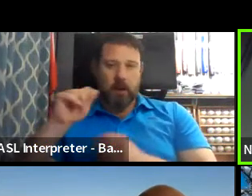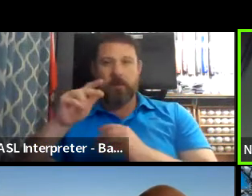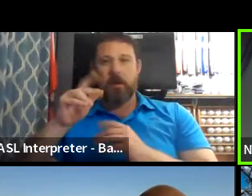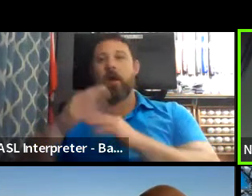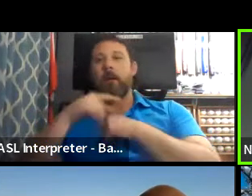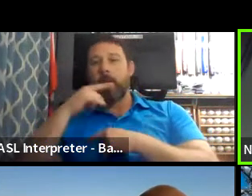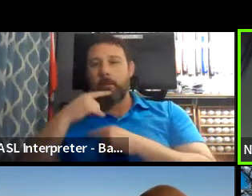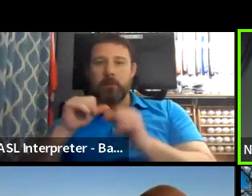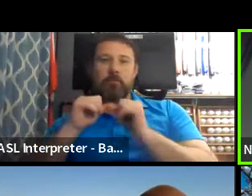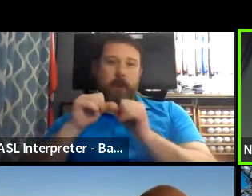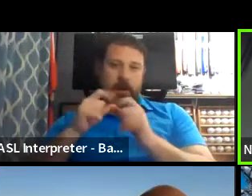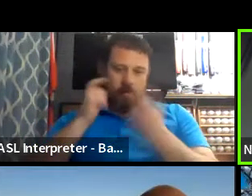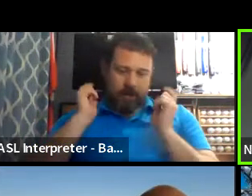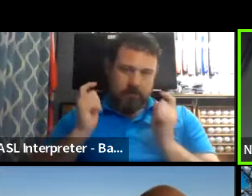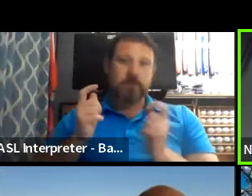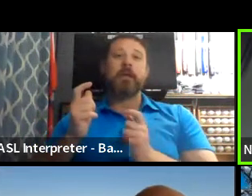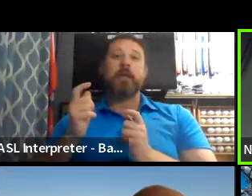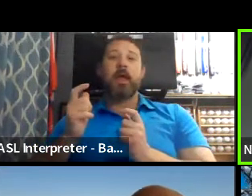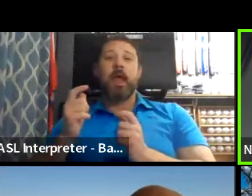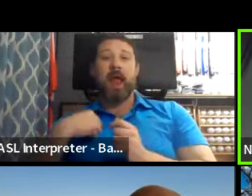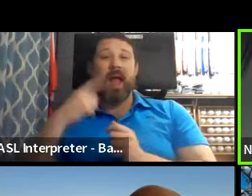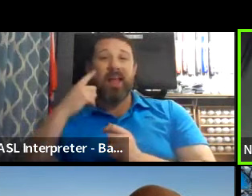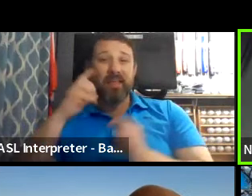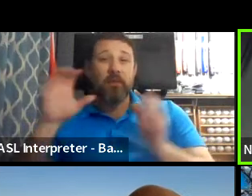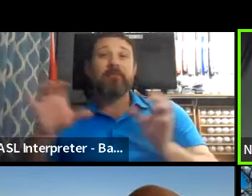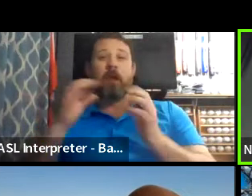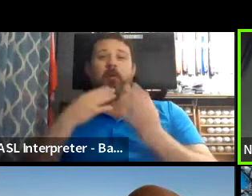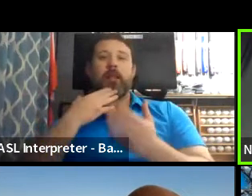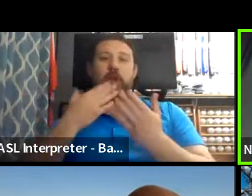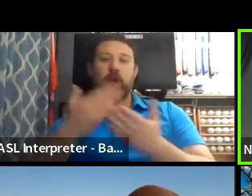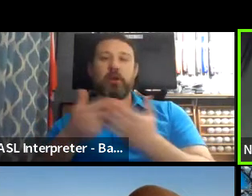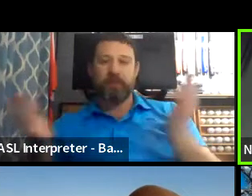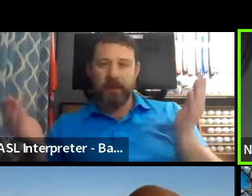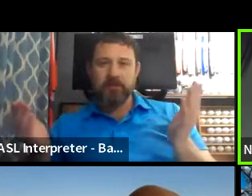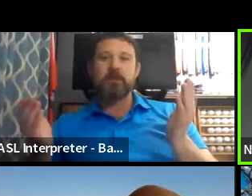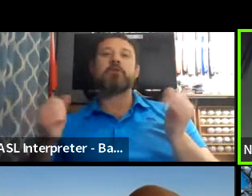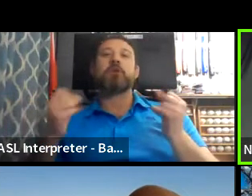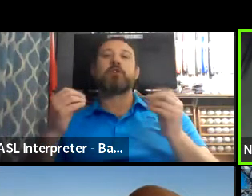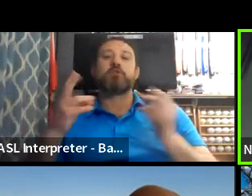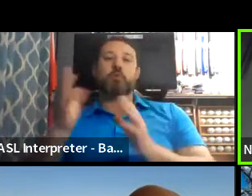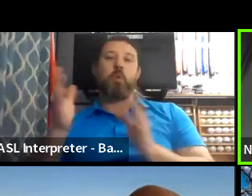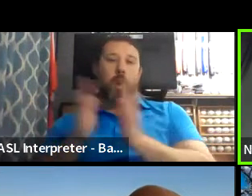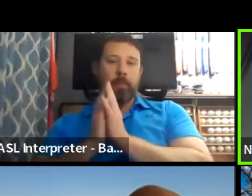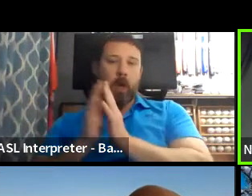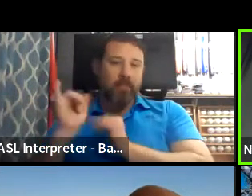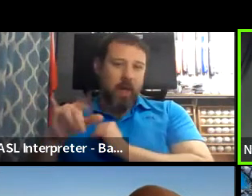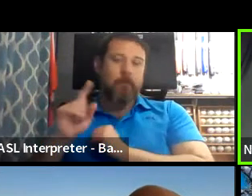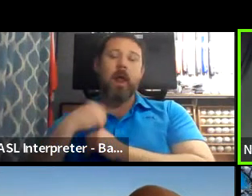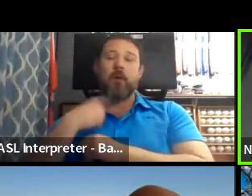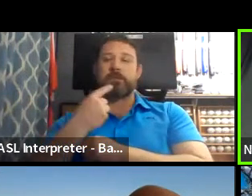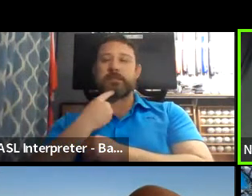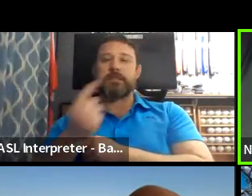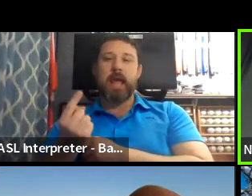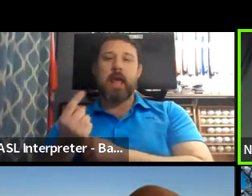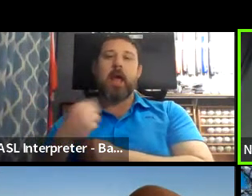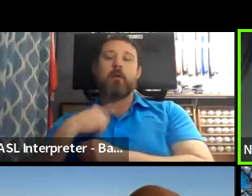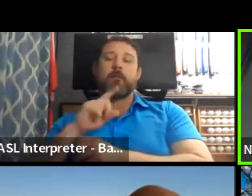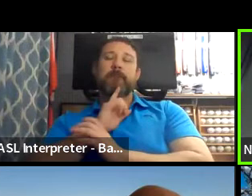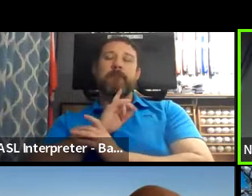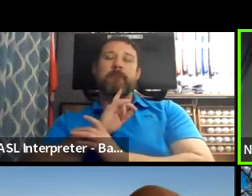remaining with masks. And I think that we've done a lot of really good things. So I just want to applaud that, but also would say I would be